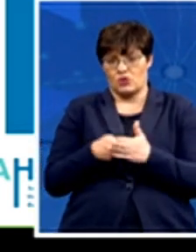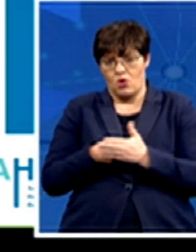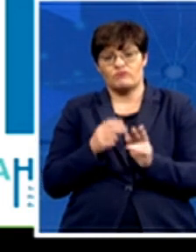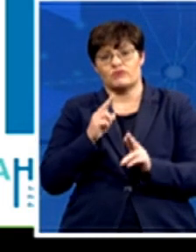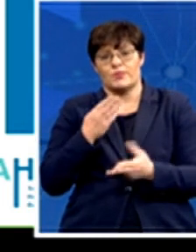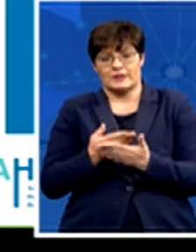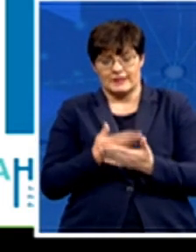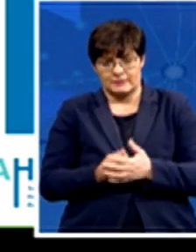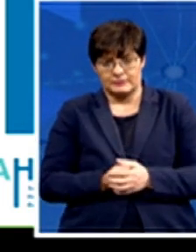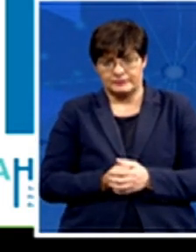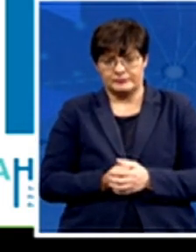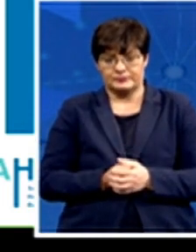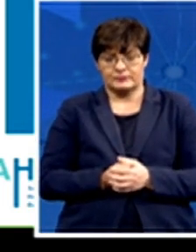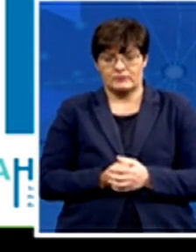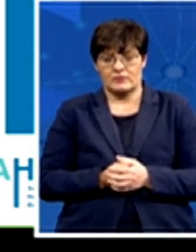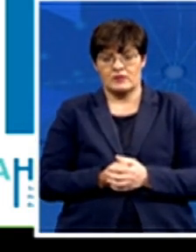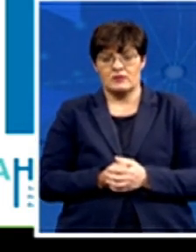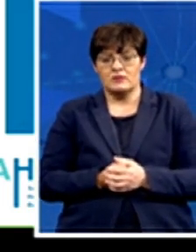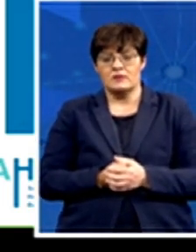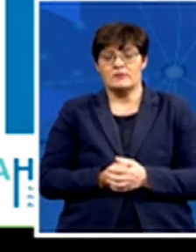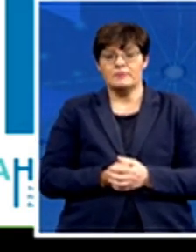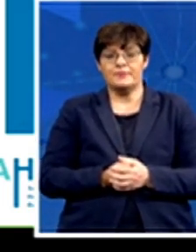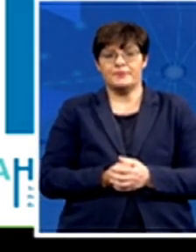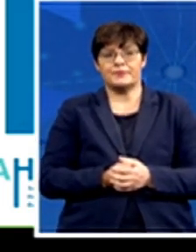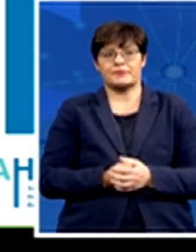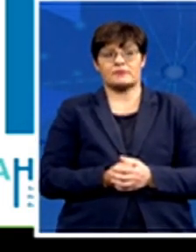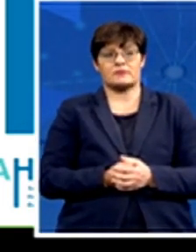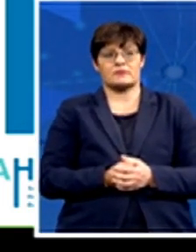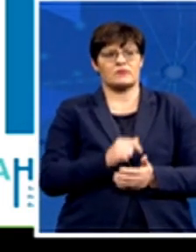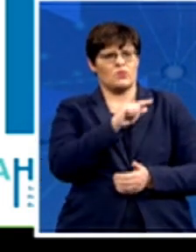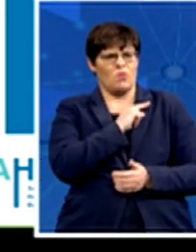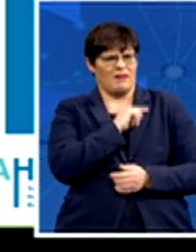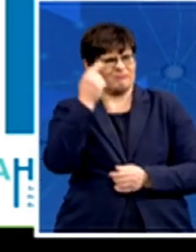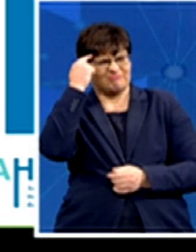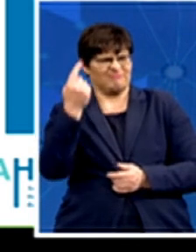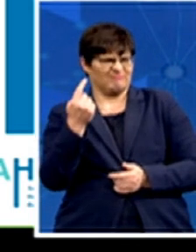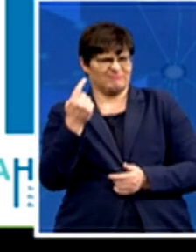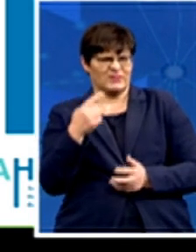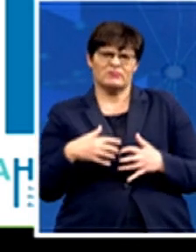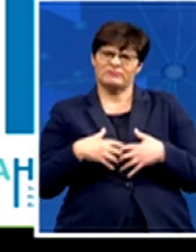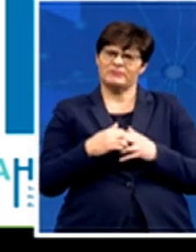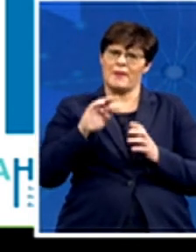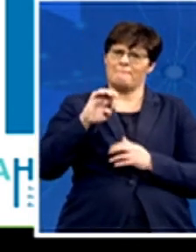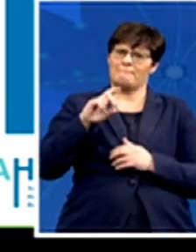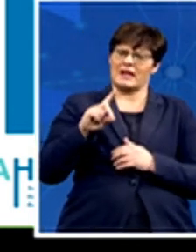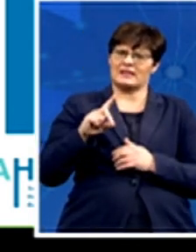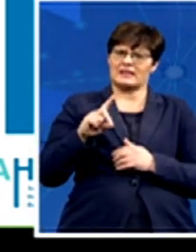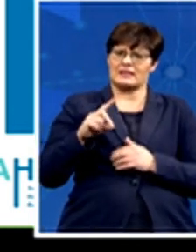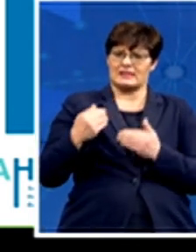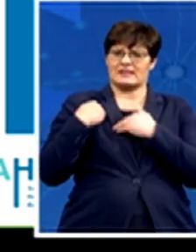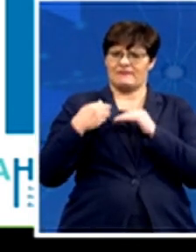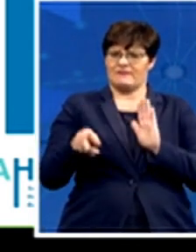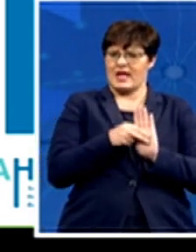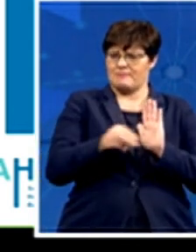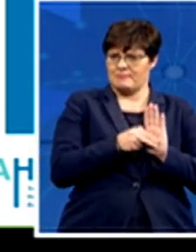So why did we saw the need to actually have the MedSafety app? I actually touched on it as I did the introduction.